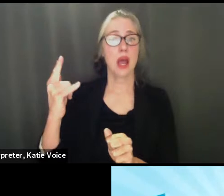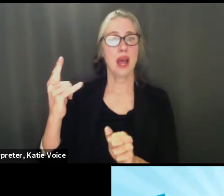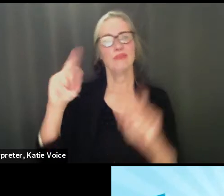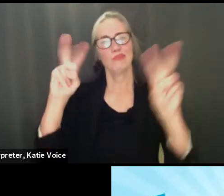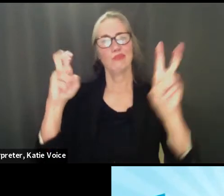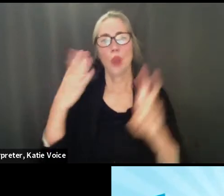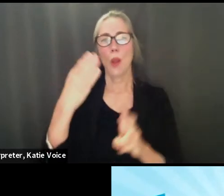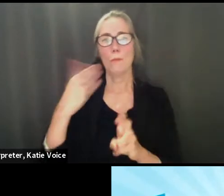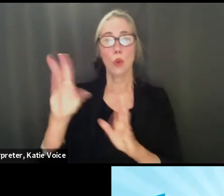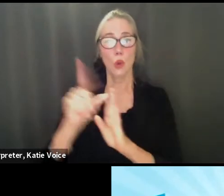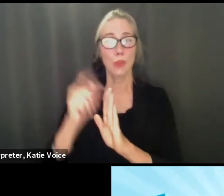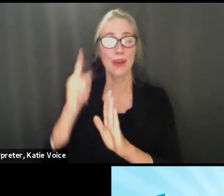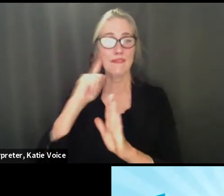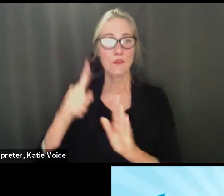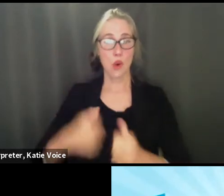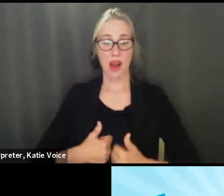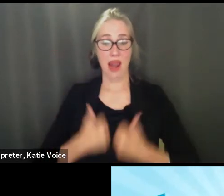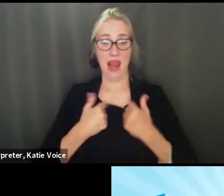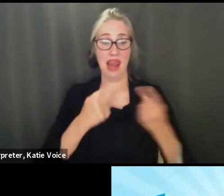following. These are not